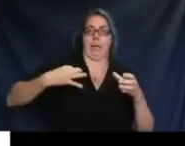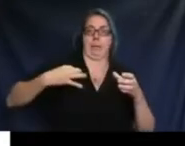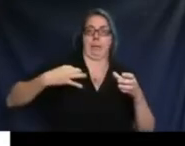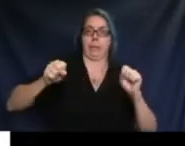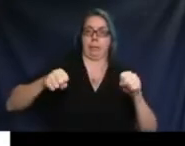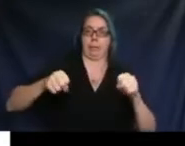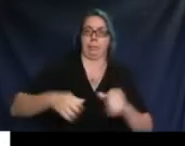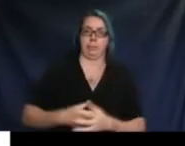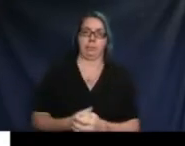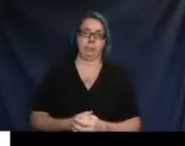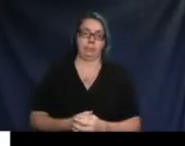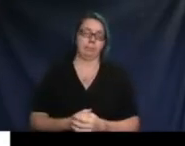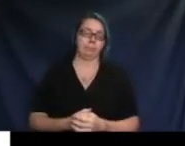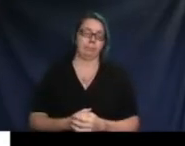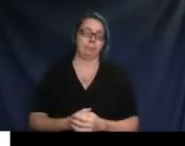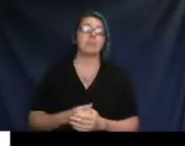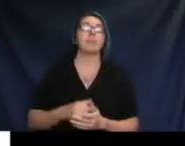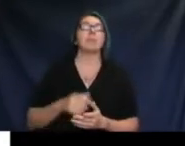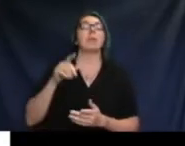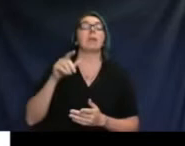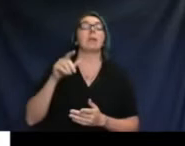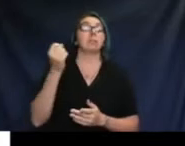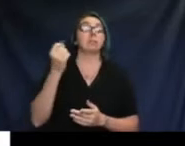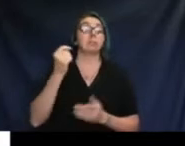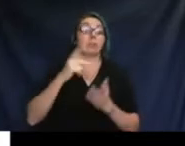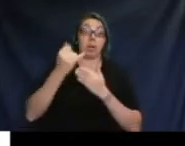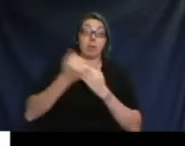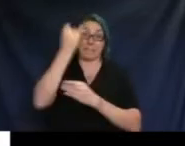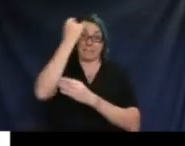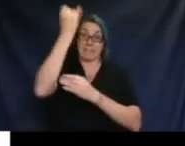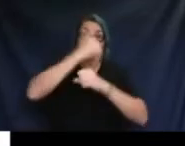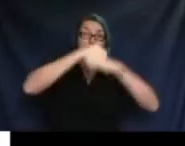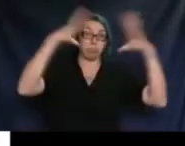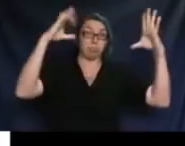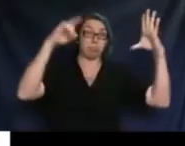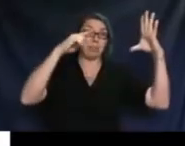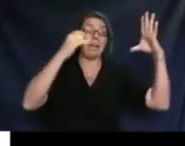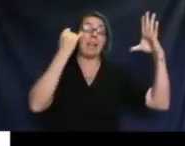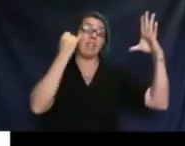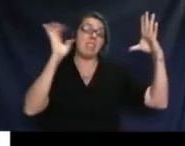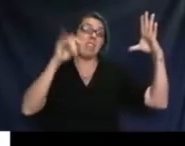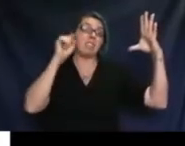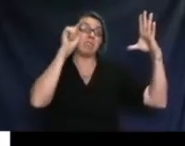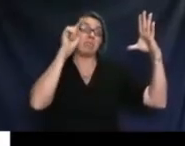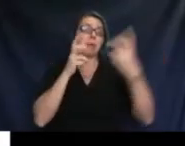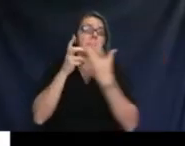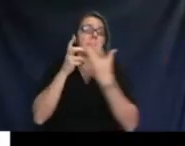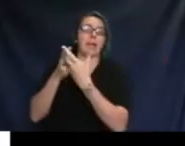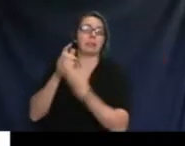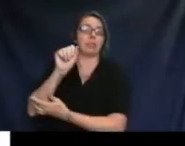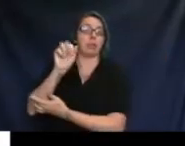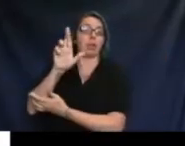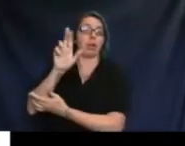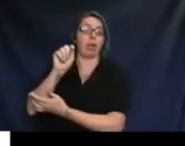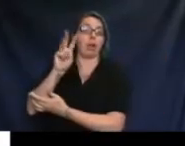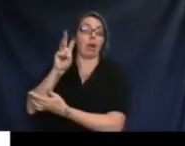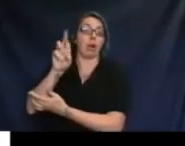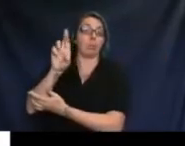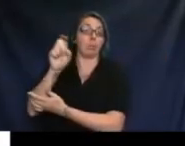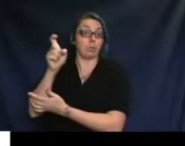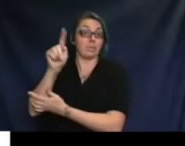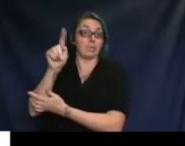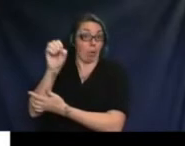are aligned with ArtworxTO, formerly known as Year of Public Art, are eligible to apply